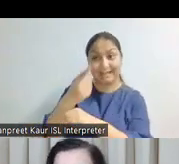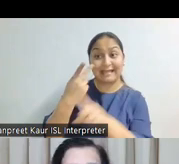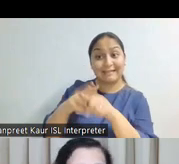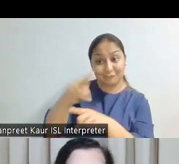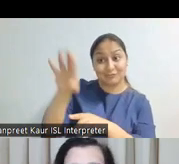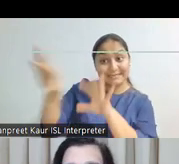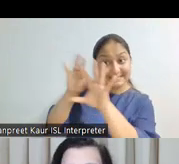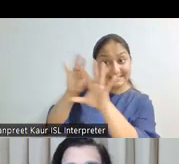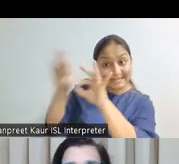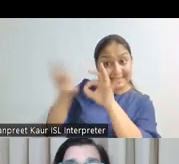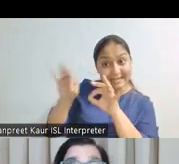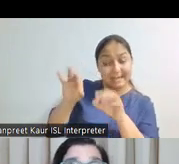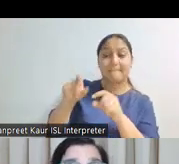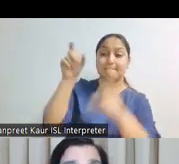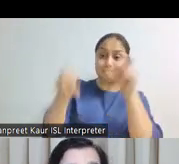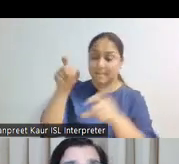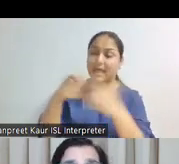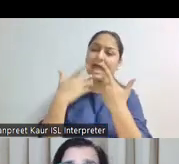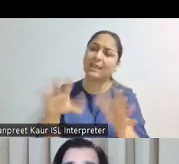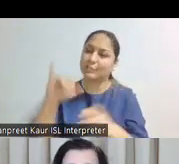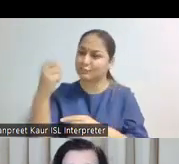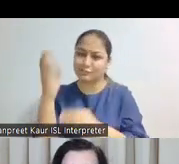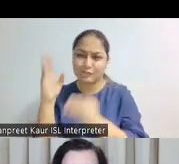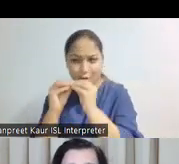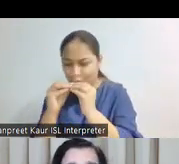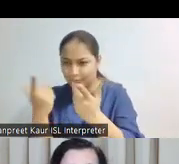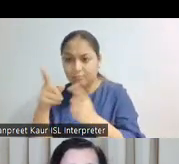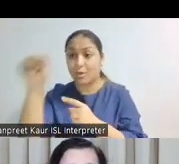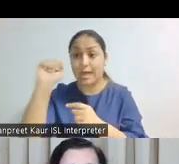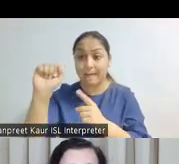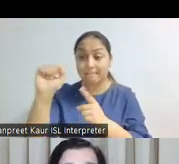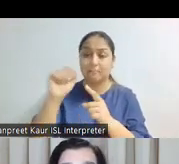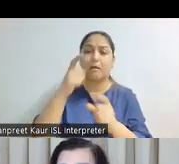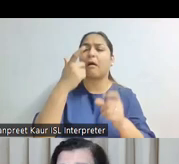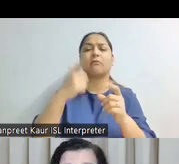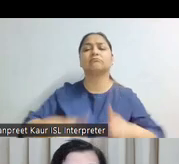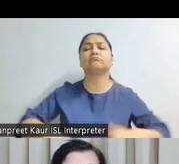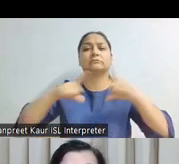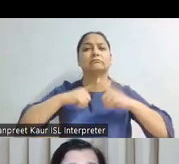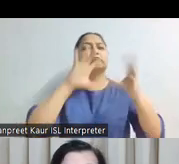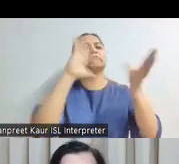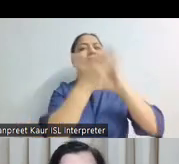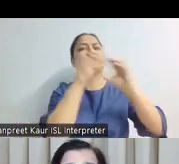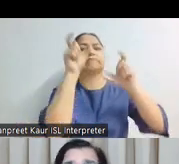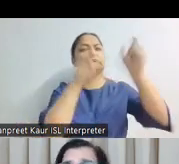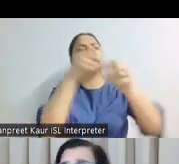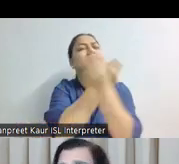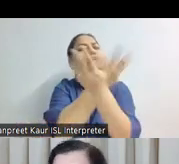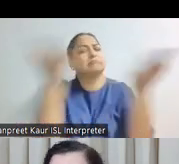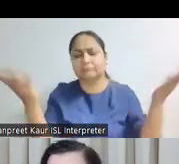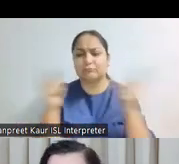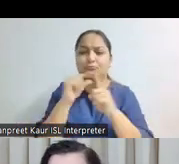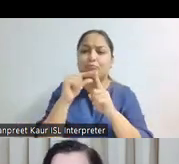the people for every job from 100% of the population. Next slide, please. And that's not me,